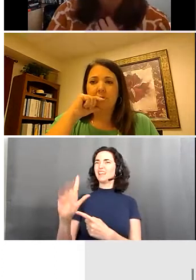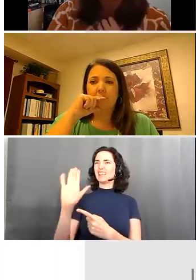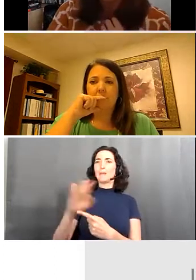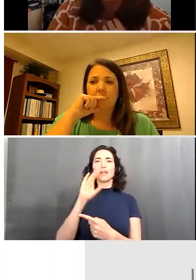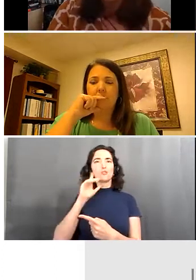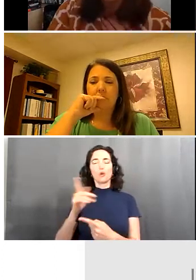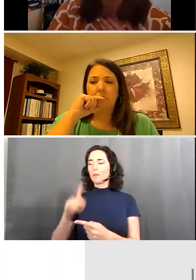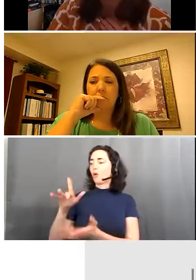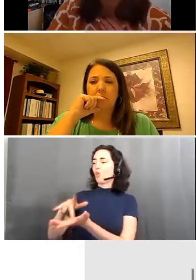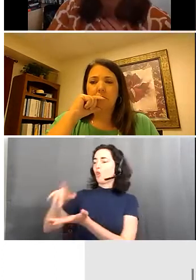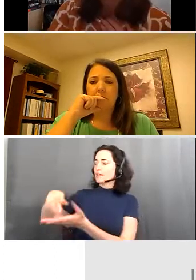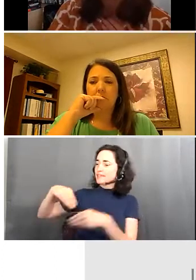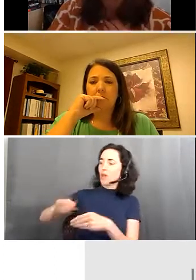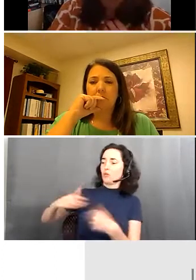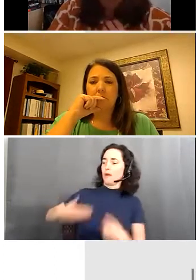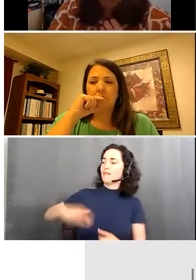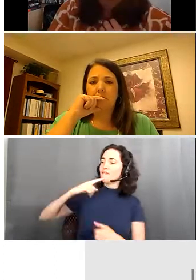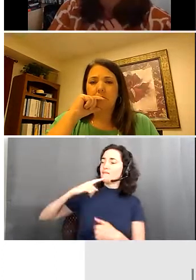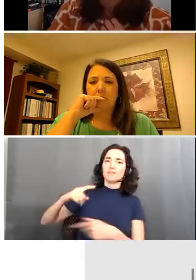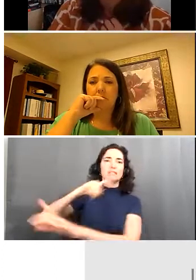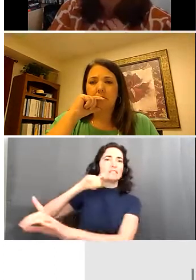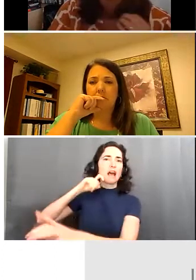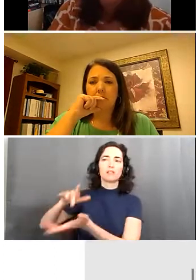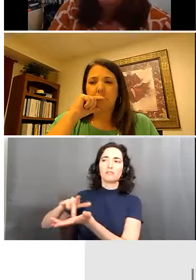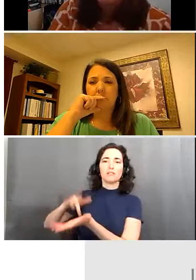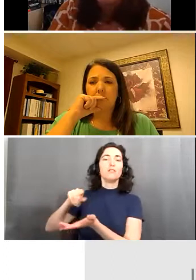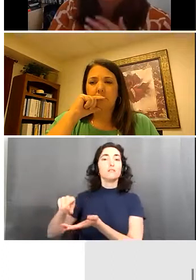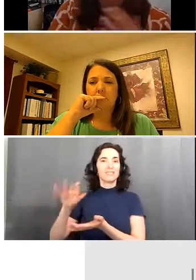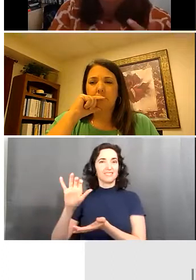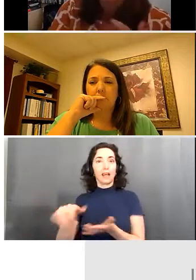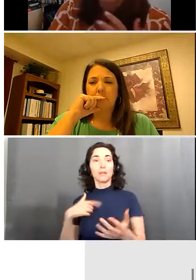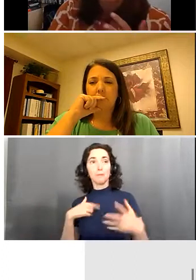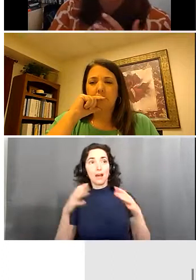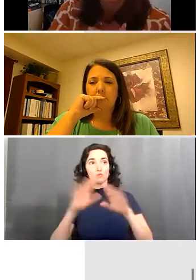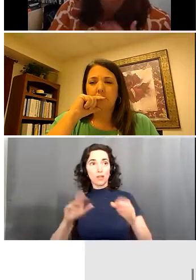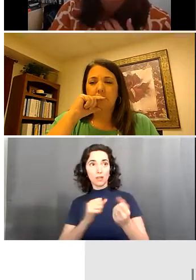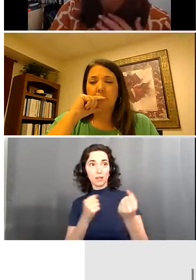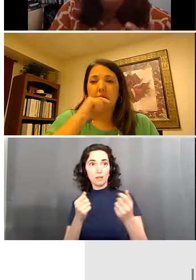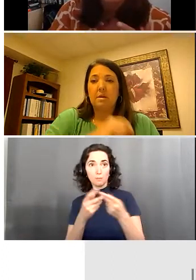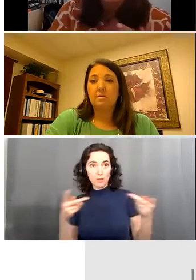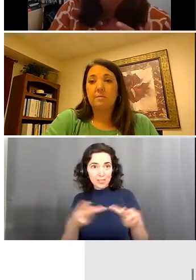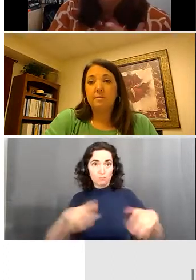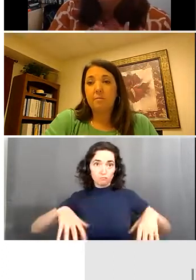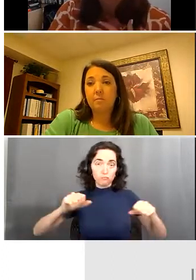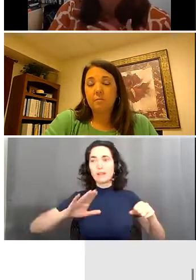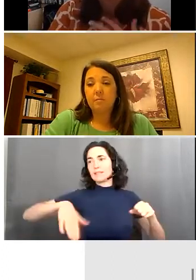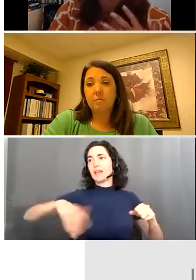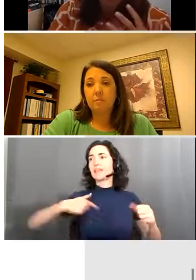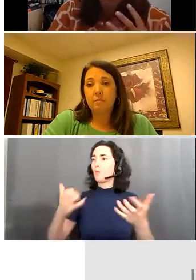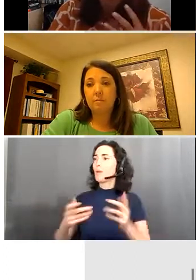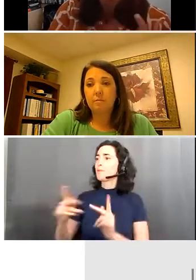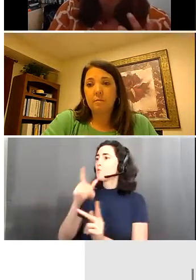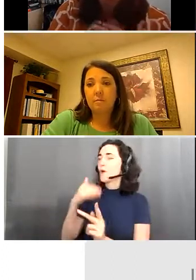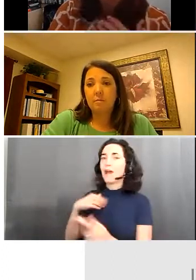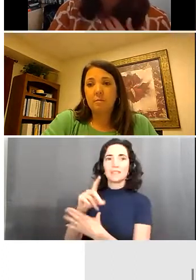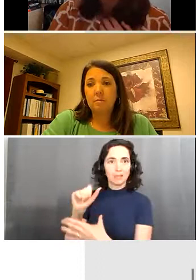yet. I would like more information on how people with survivors with disabilities were included in the conversation on